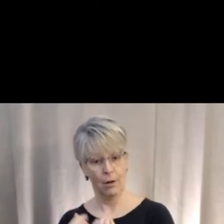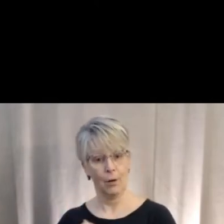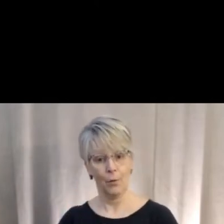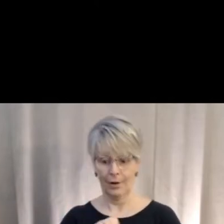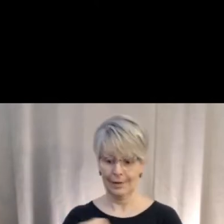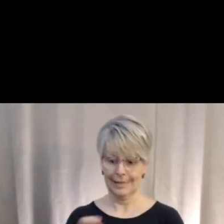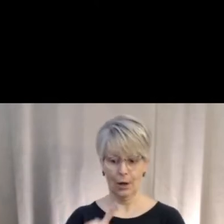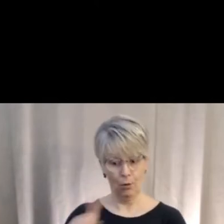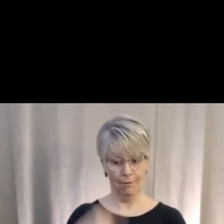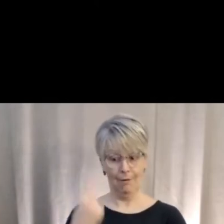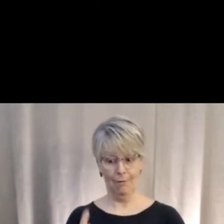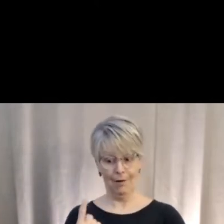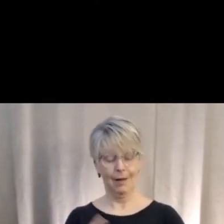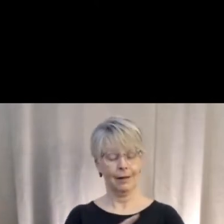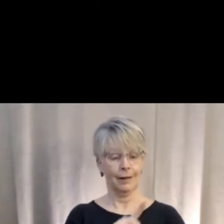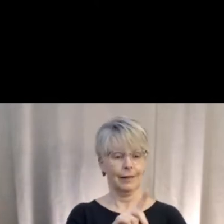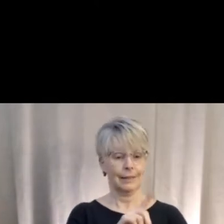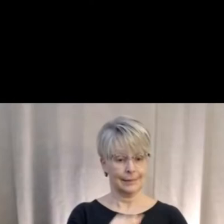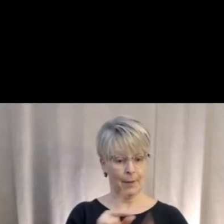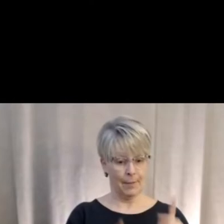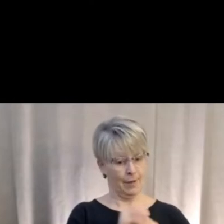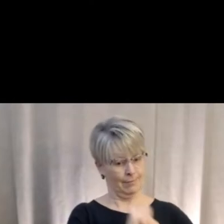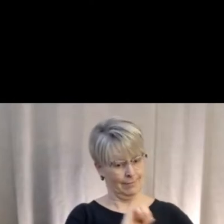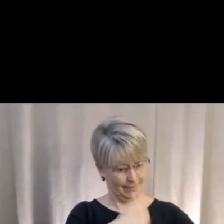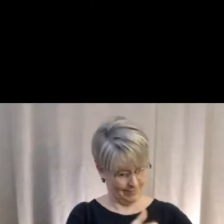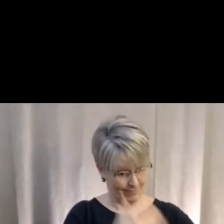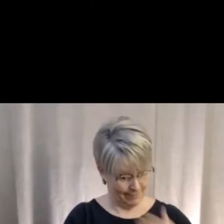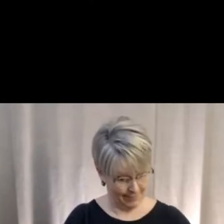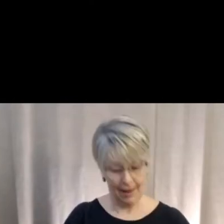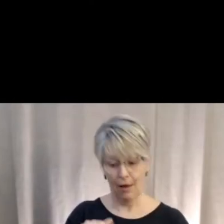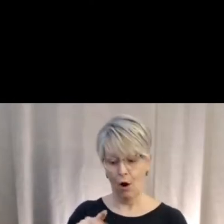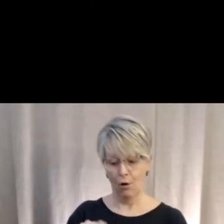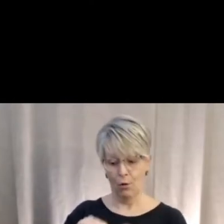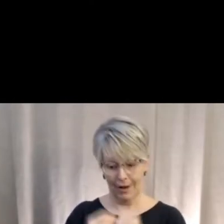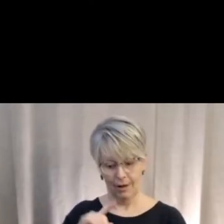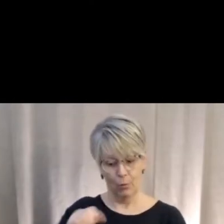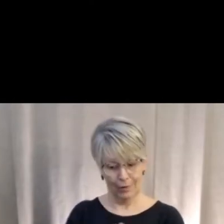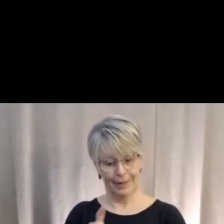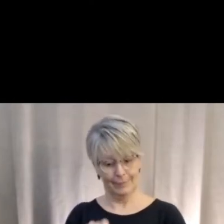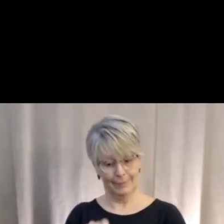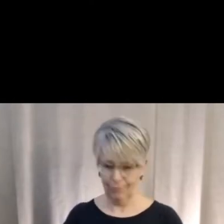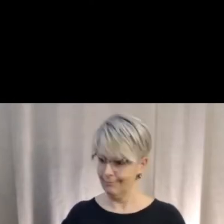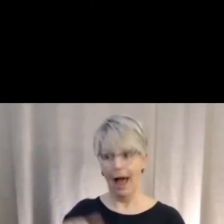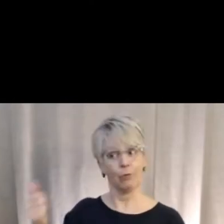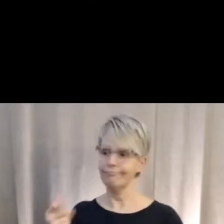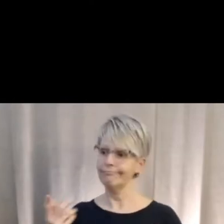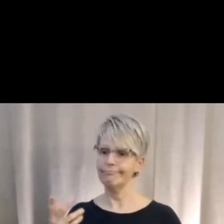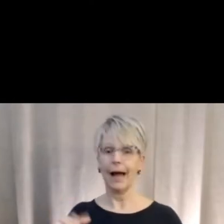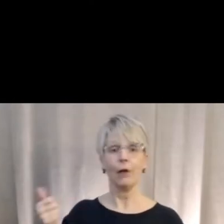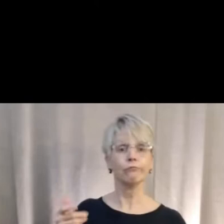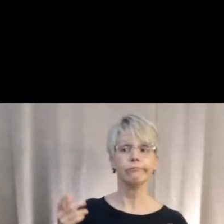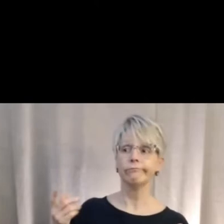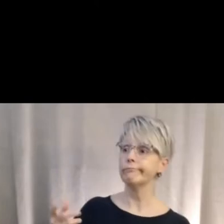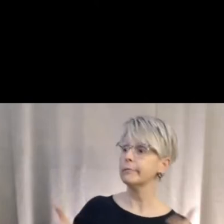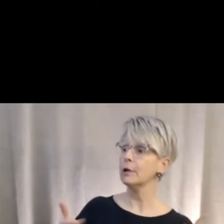only disability-led disability arts organization. We'd like to acknowledge our members and our